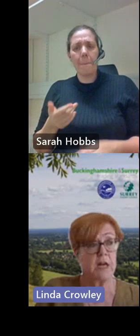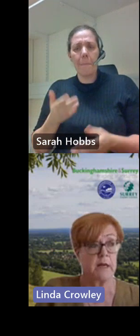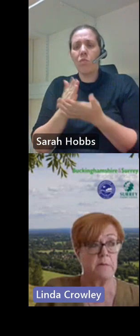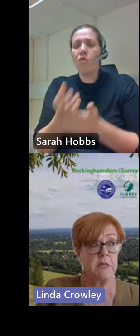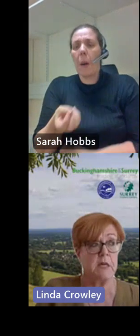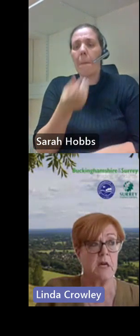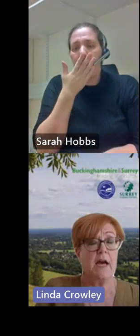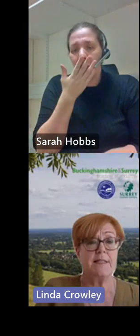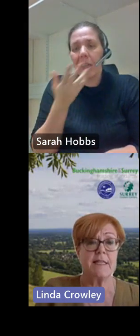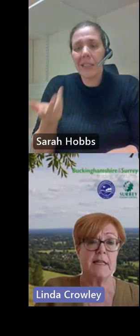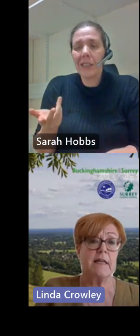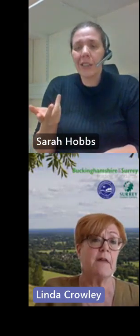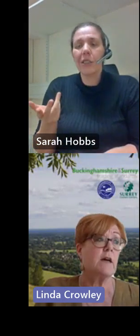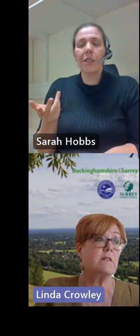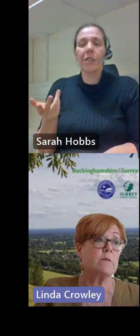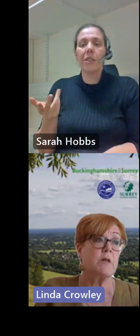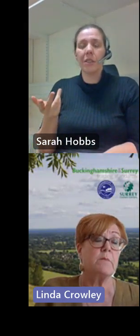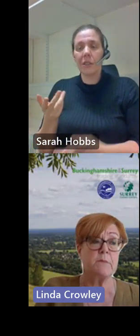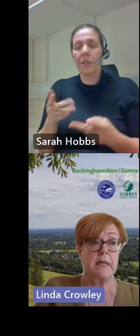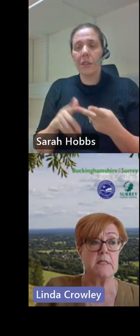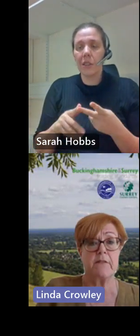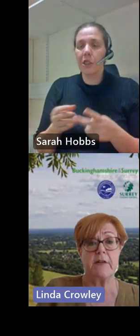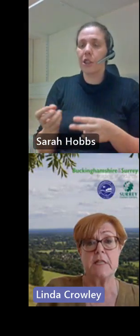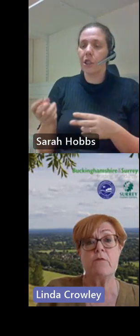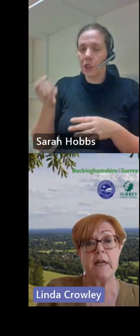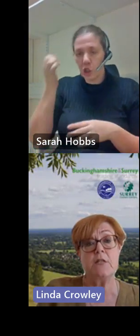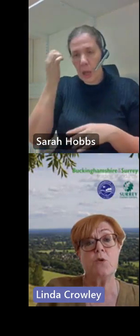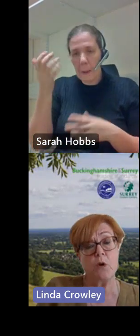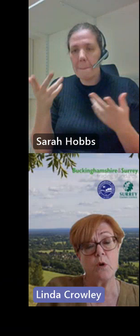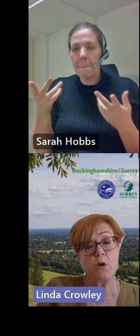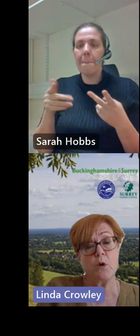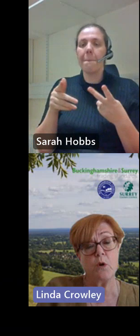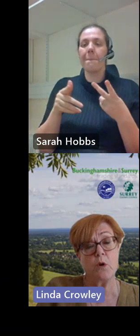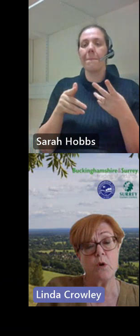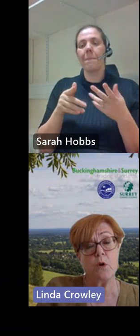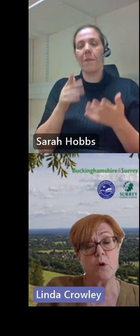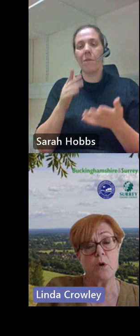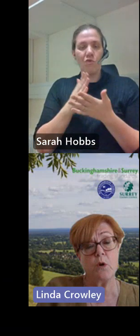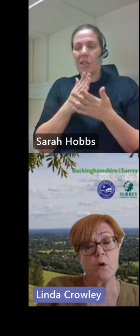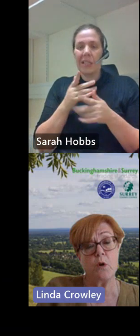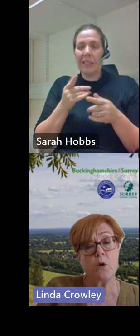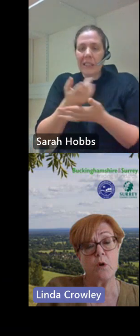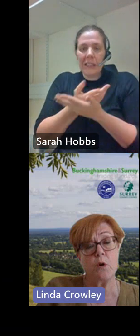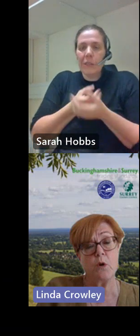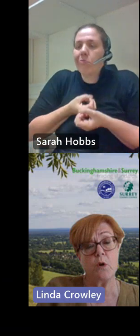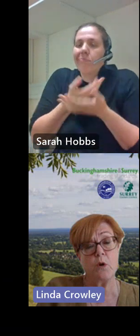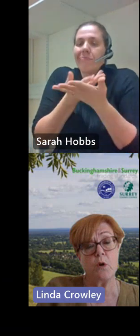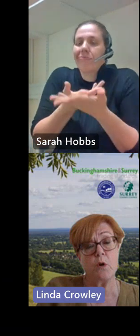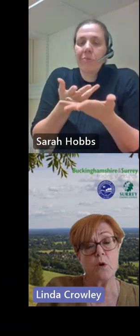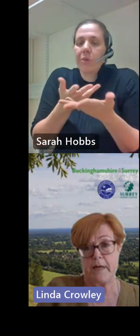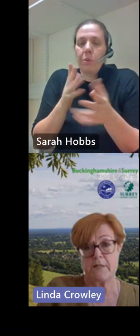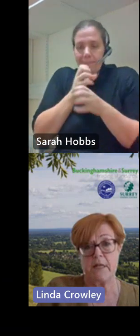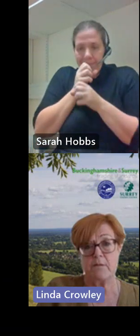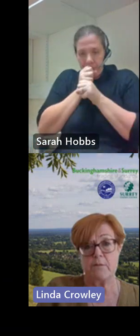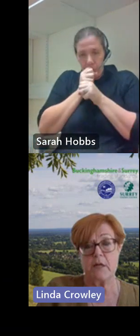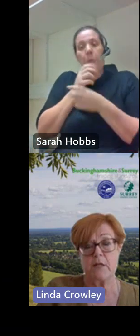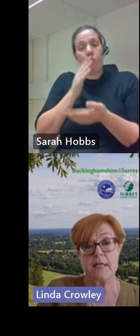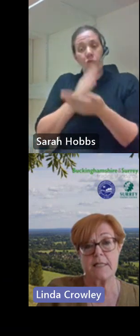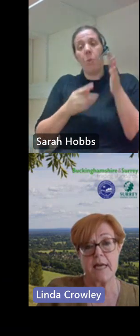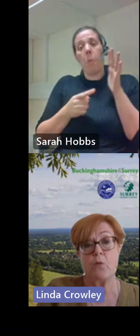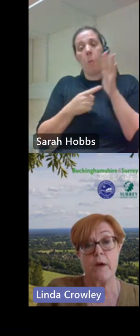and ashamed. And sadly, that sometimes means that they don't then talk about it. And we all do need to talk about